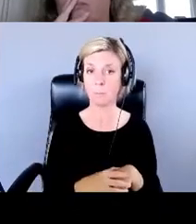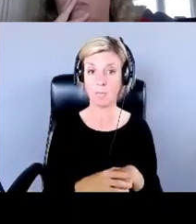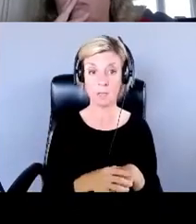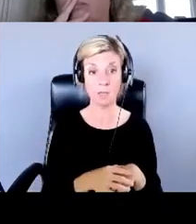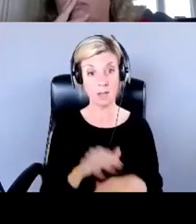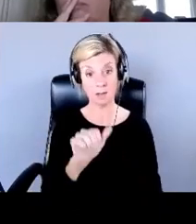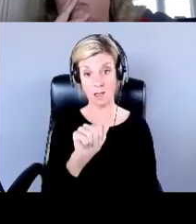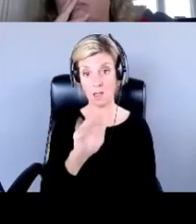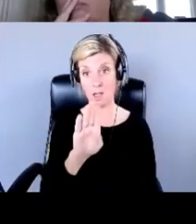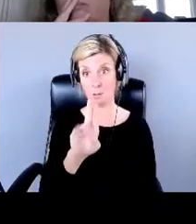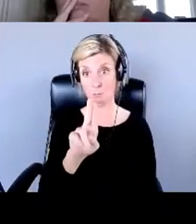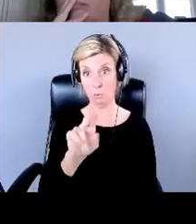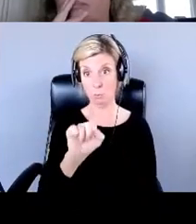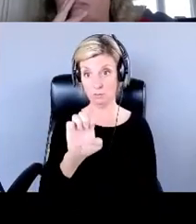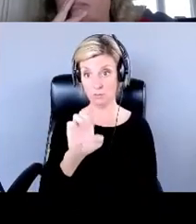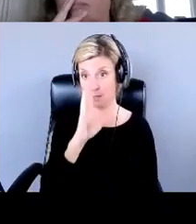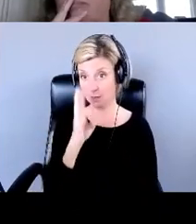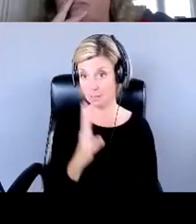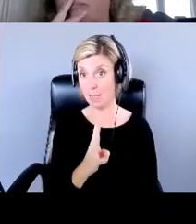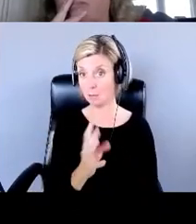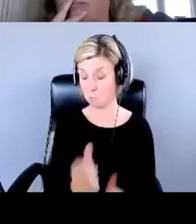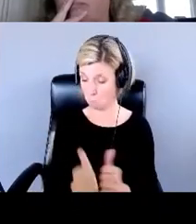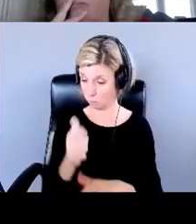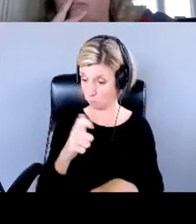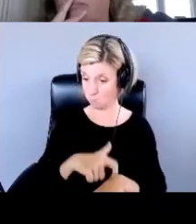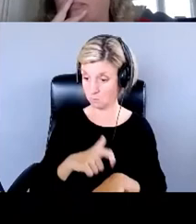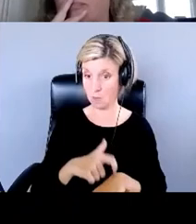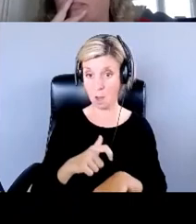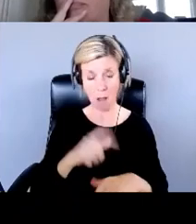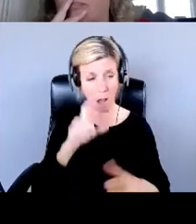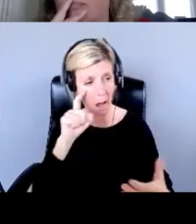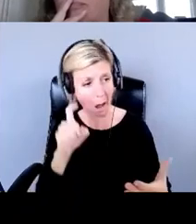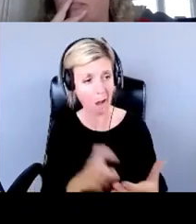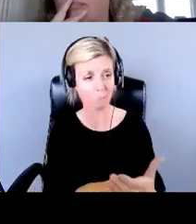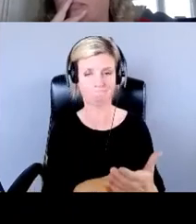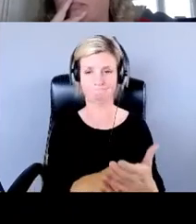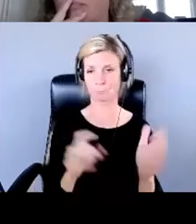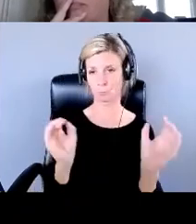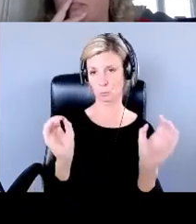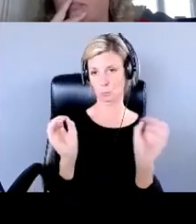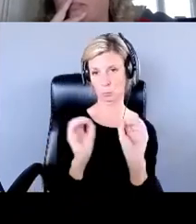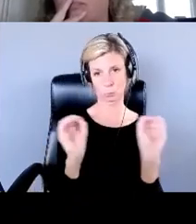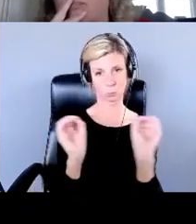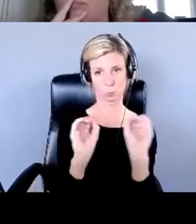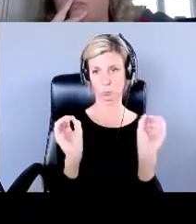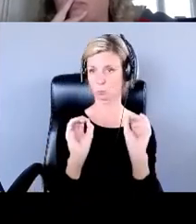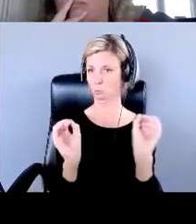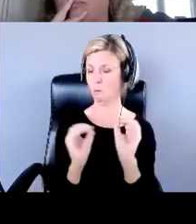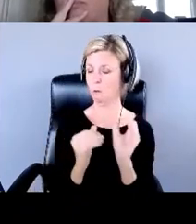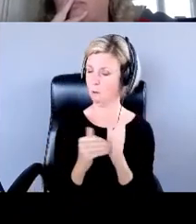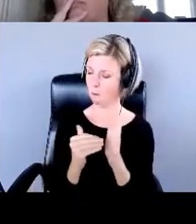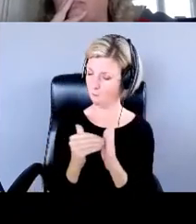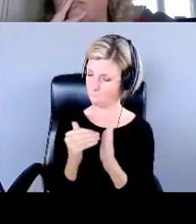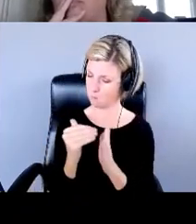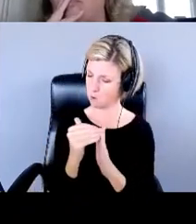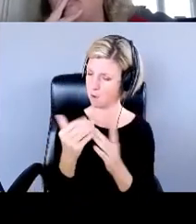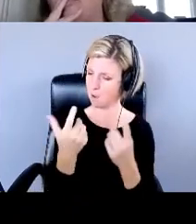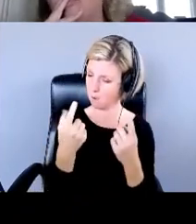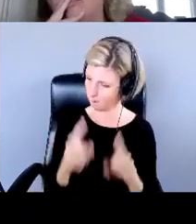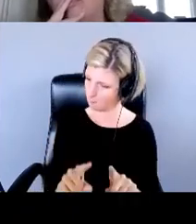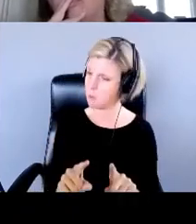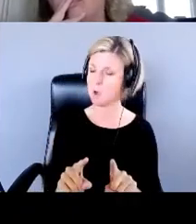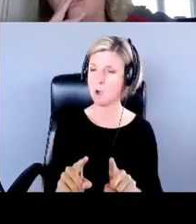go unrecognized, that for the most part, the majority of cases, it'll go unrecognized, and that people